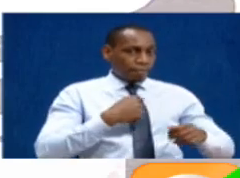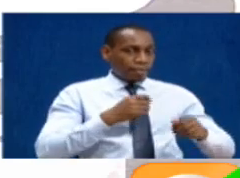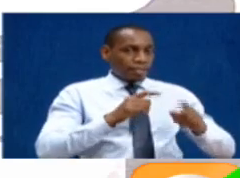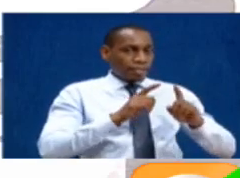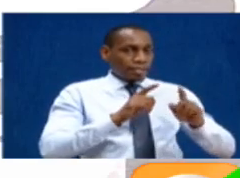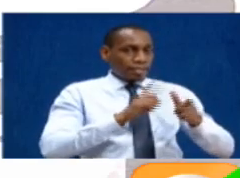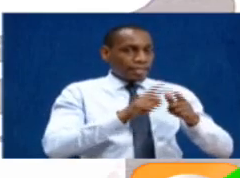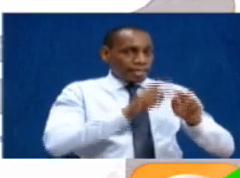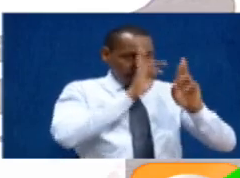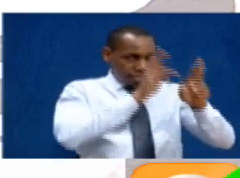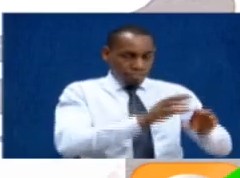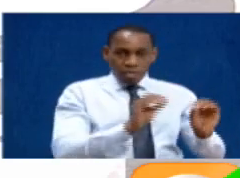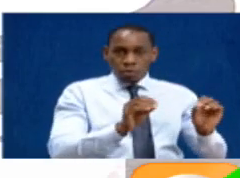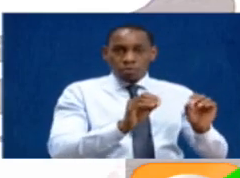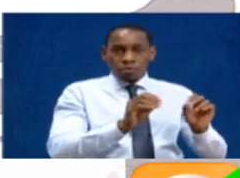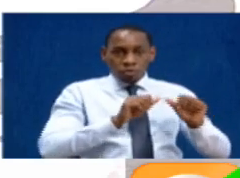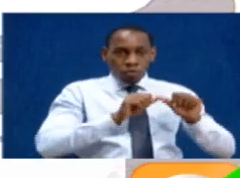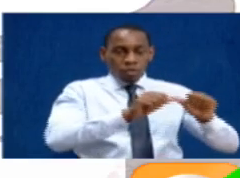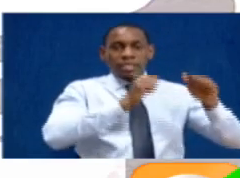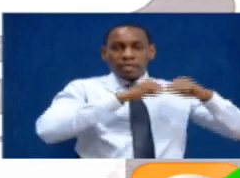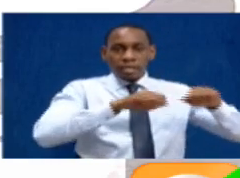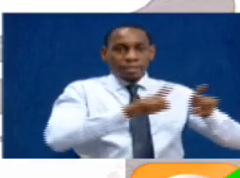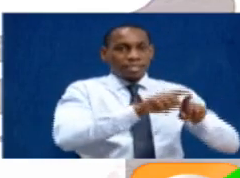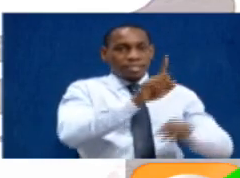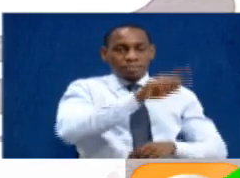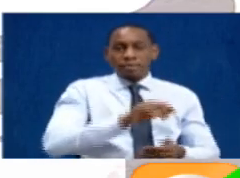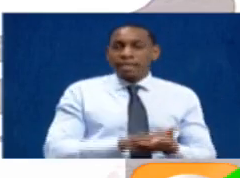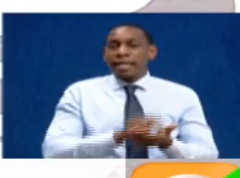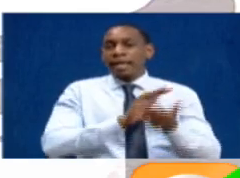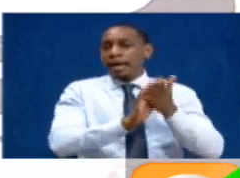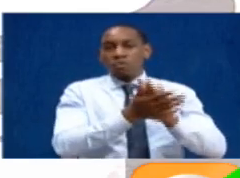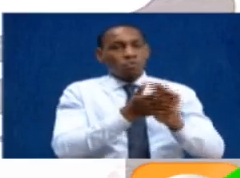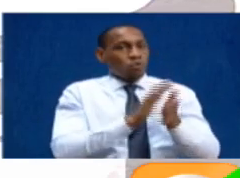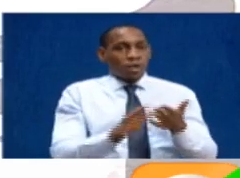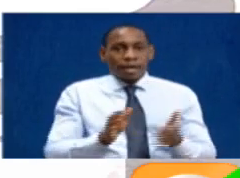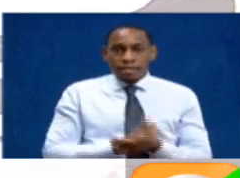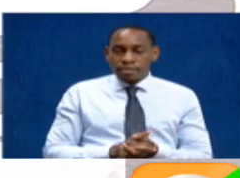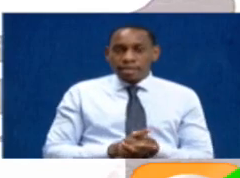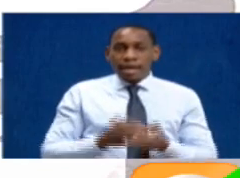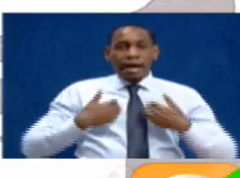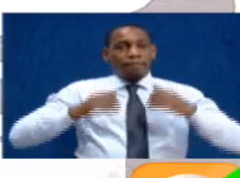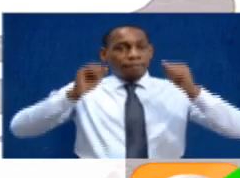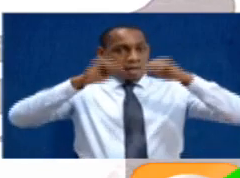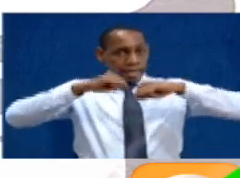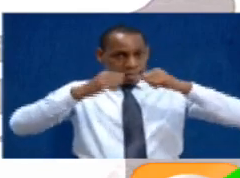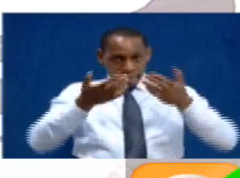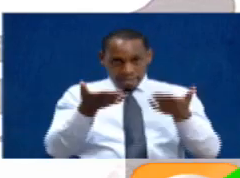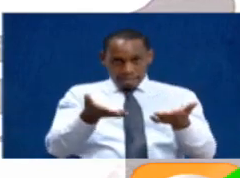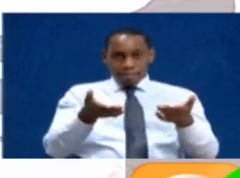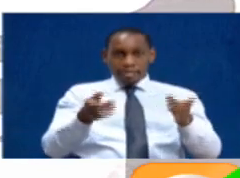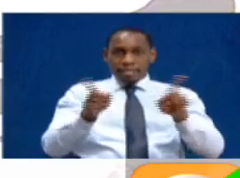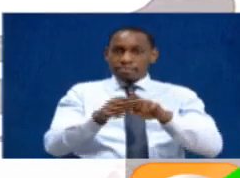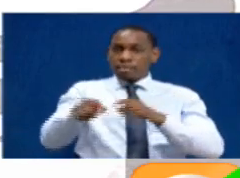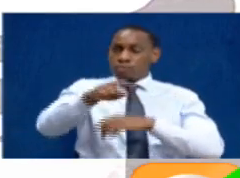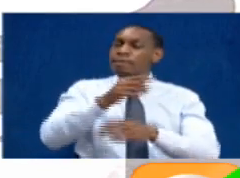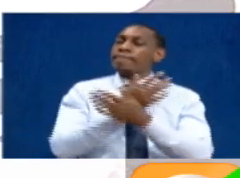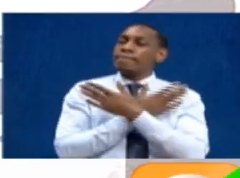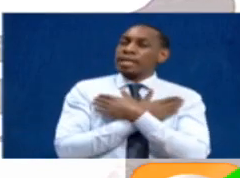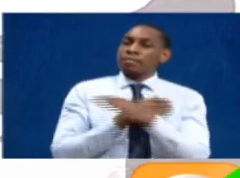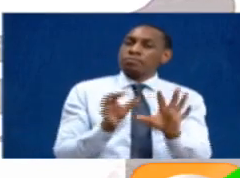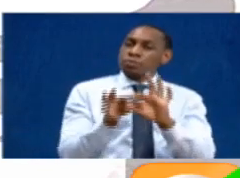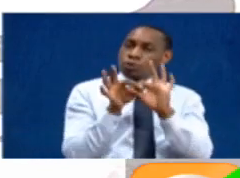does that deal weigh water? Nothing, my friend. We make with you a deal. We are friends.